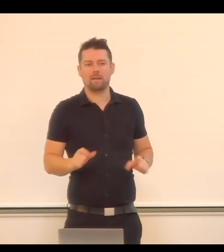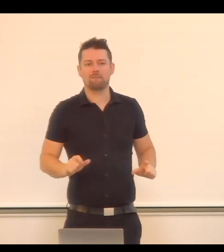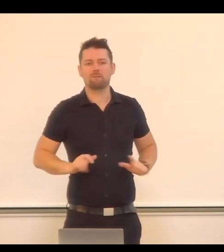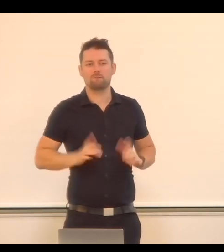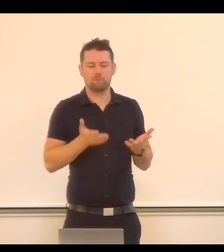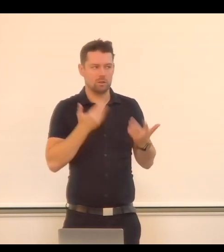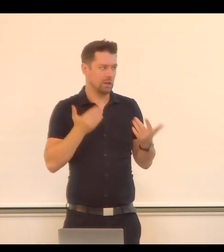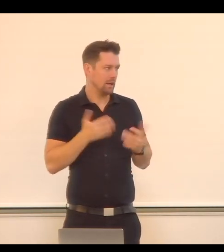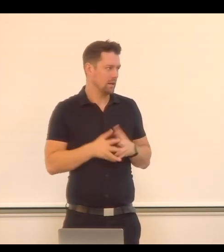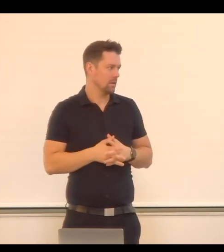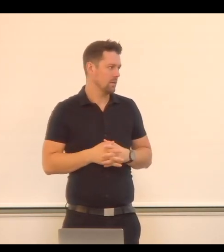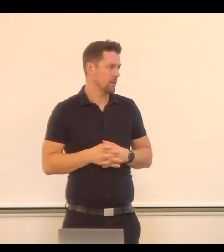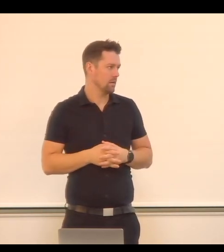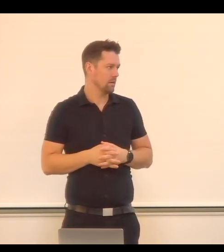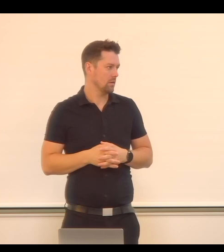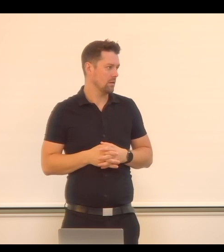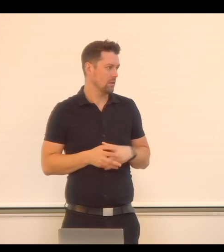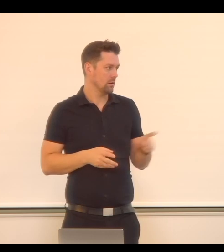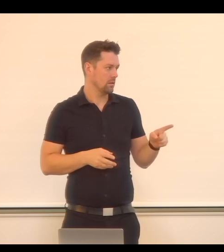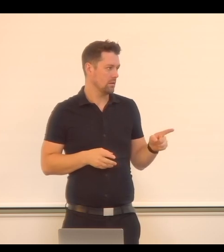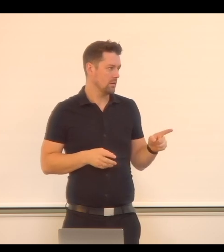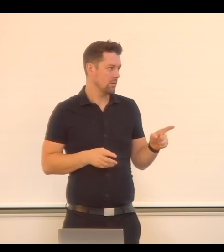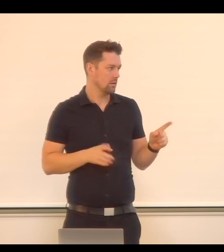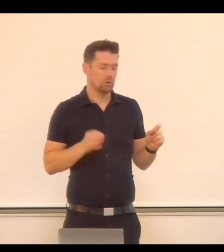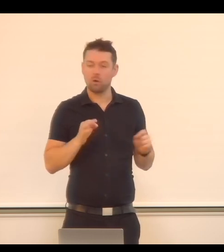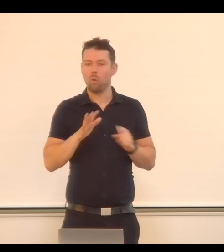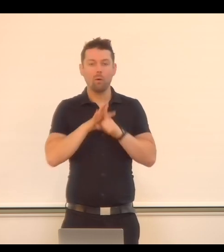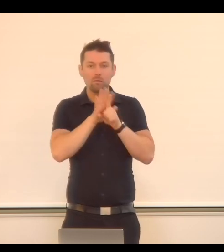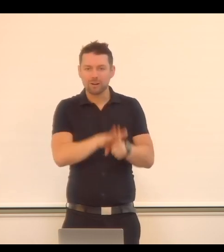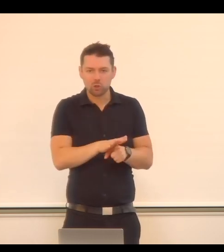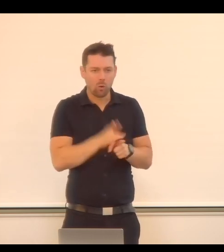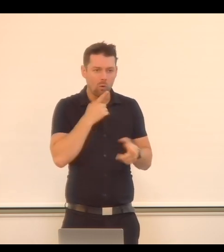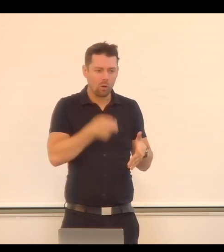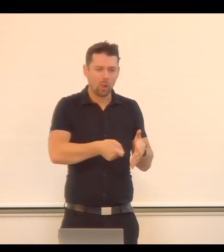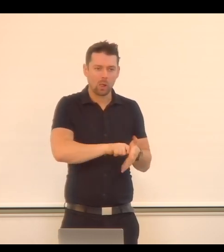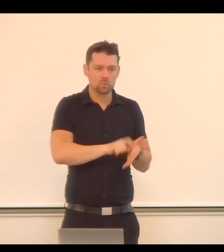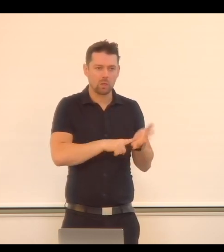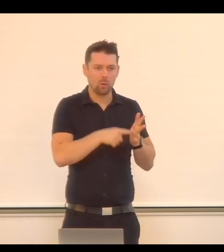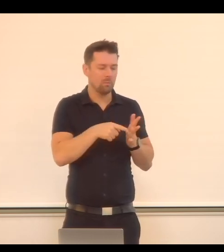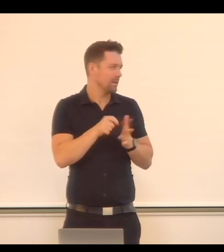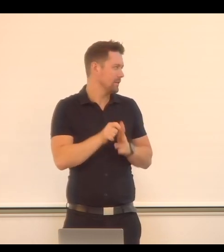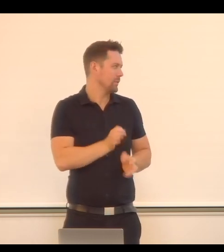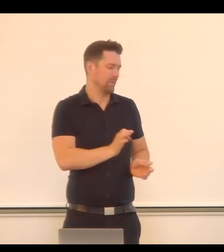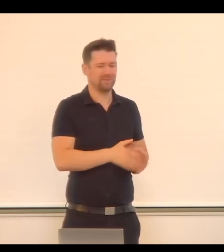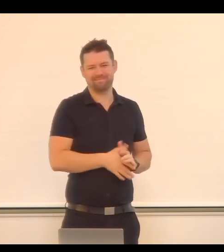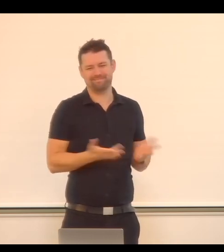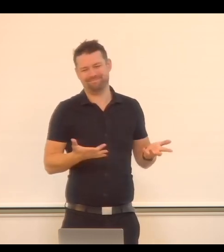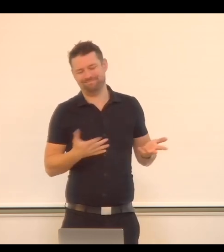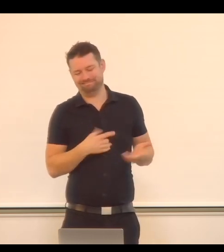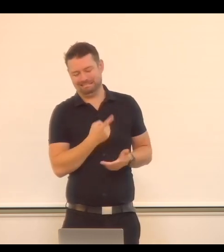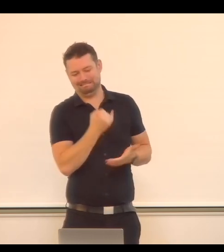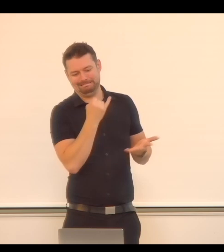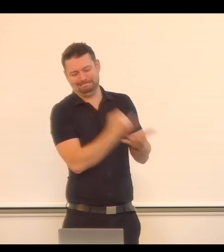habitat. So there was no overpressure, no closed loop system? Right. Okay. That's right. Yeah, that was part of the low fidelity nature of